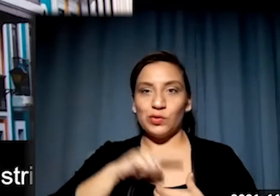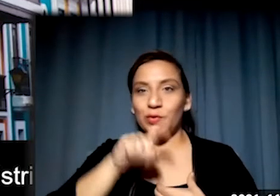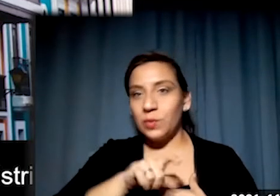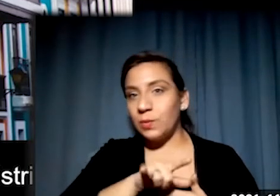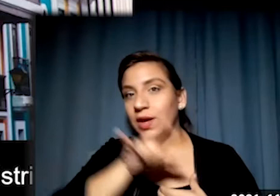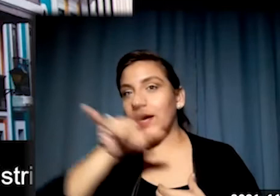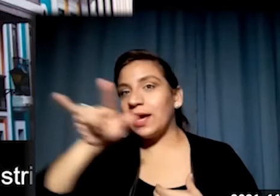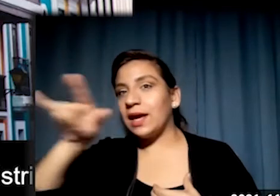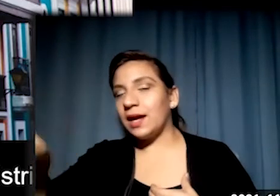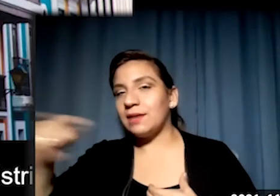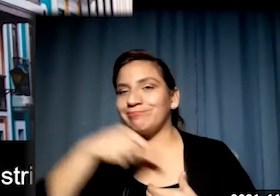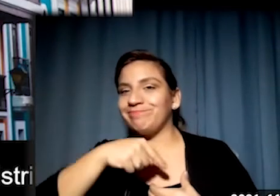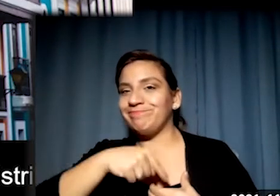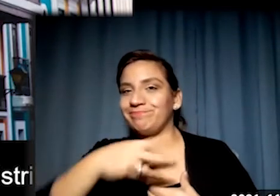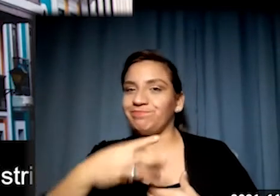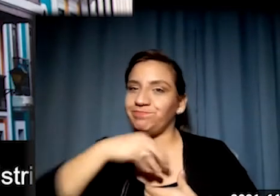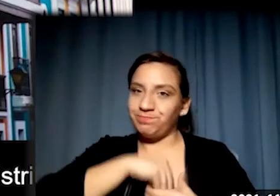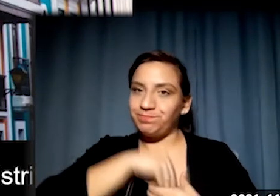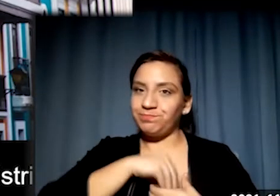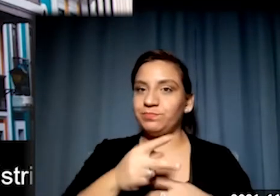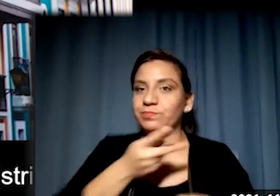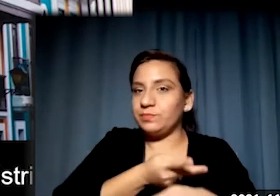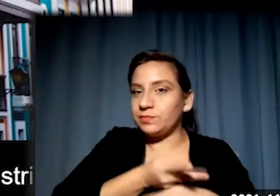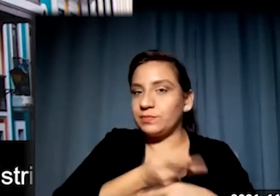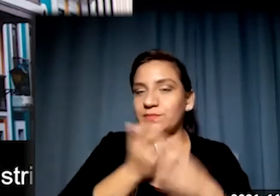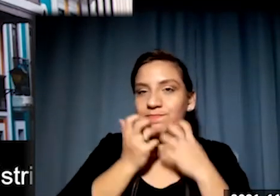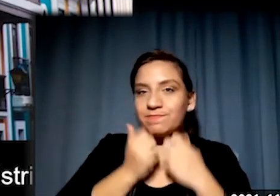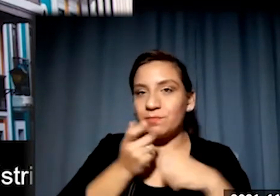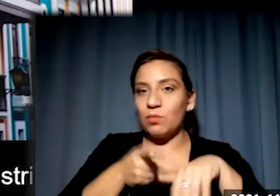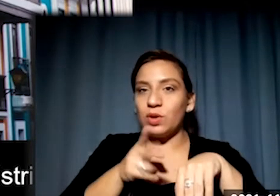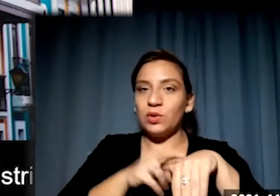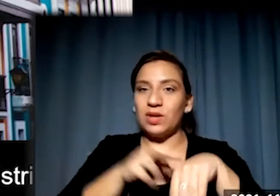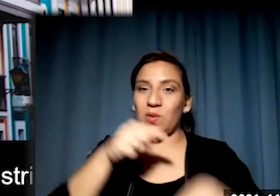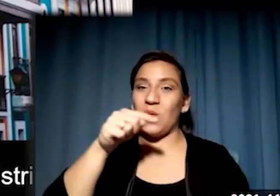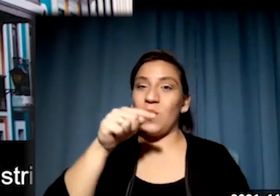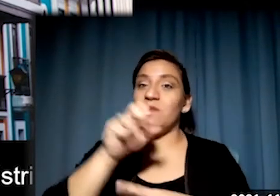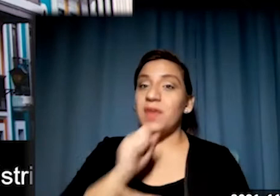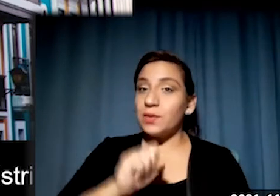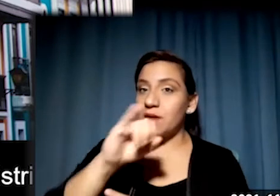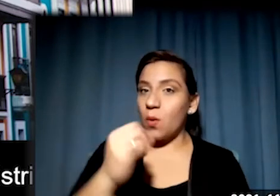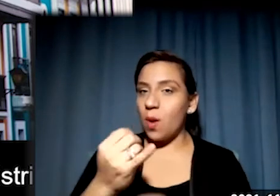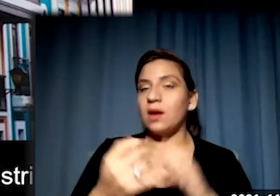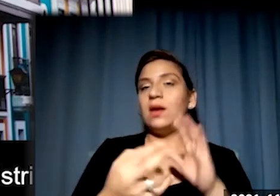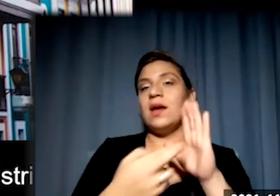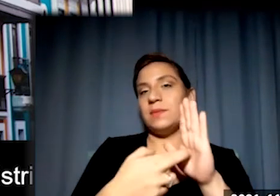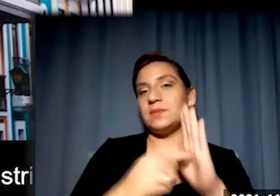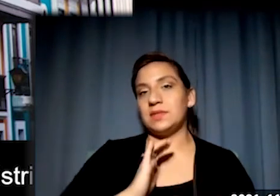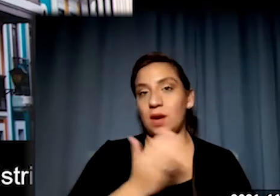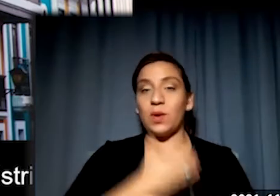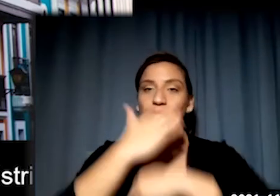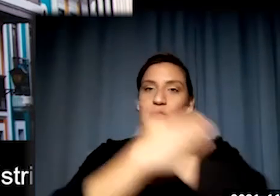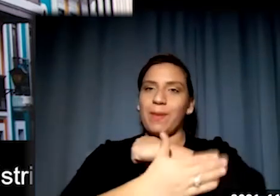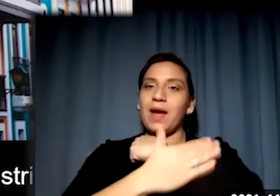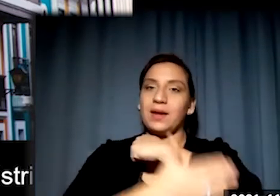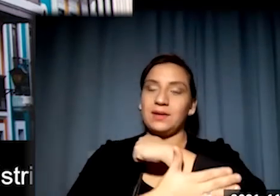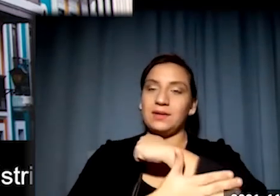mnemonically represents our country. It is formed of layers of history, 500 years, things that were